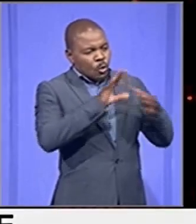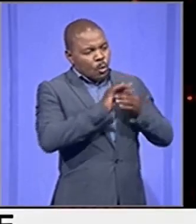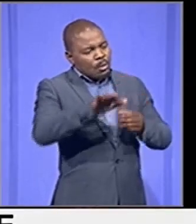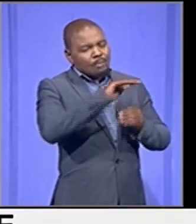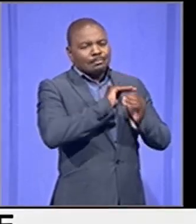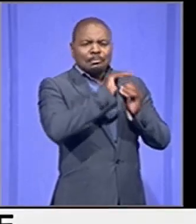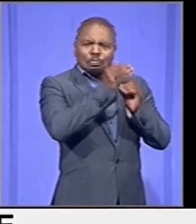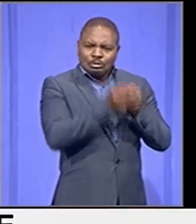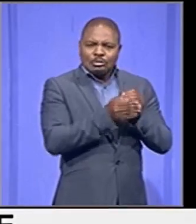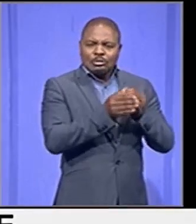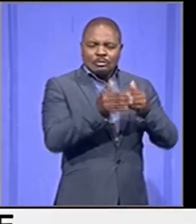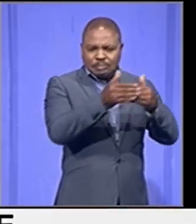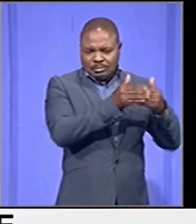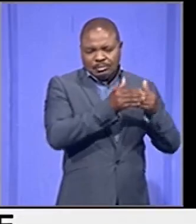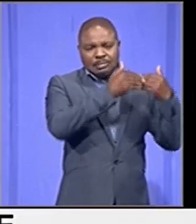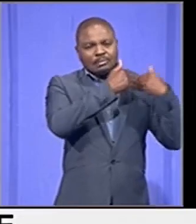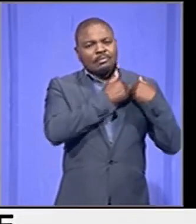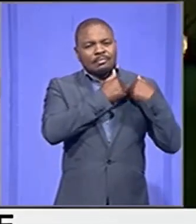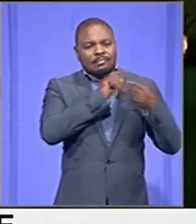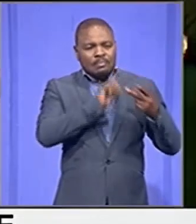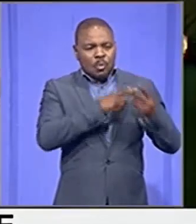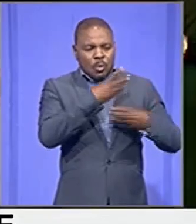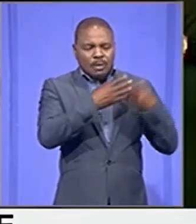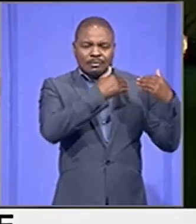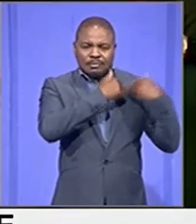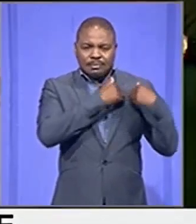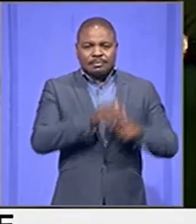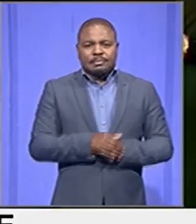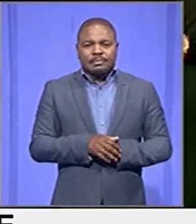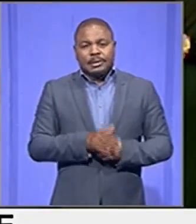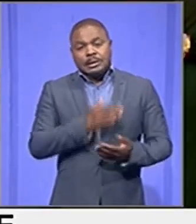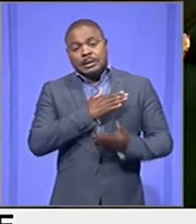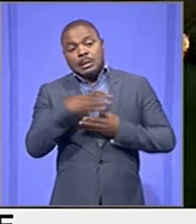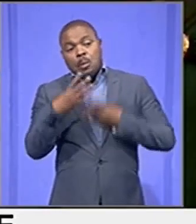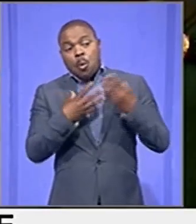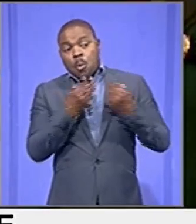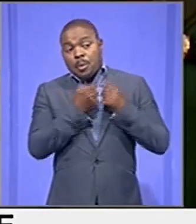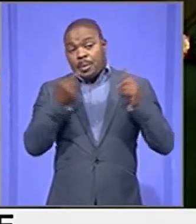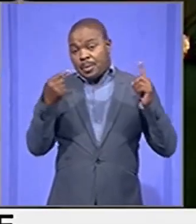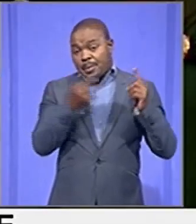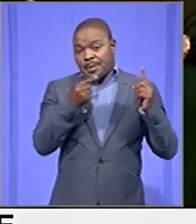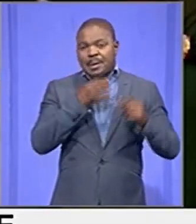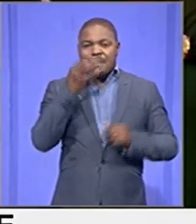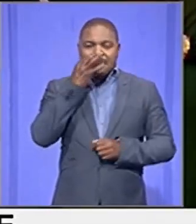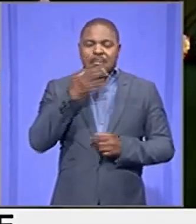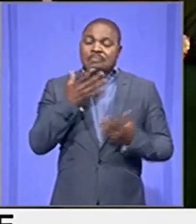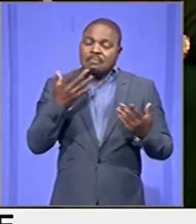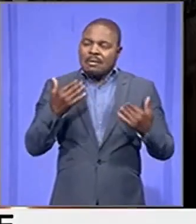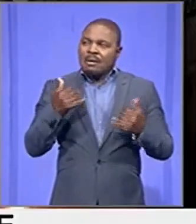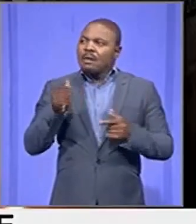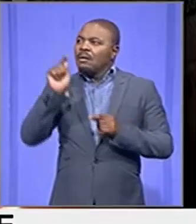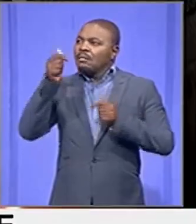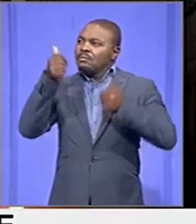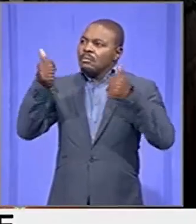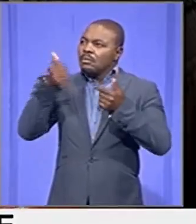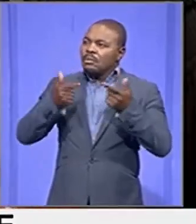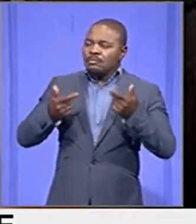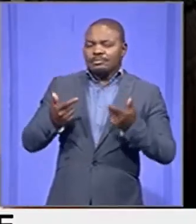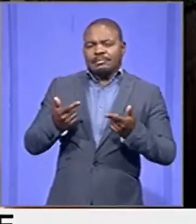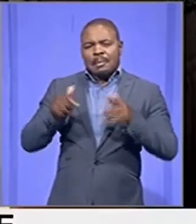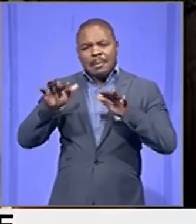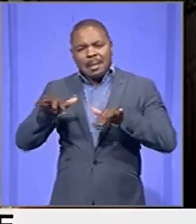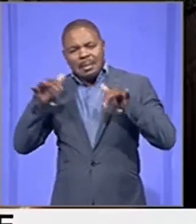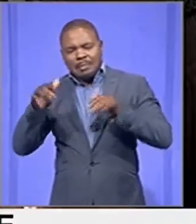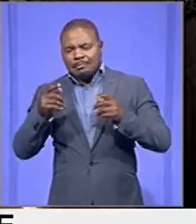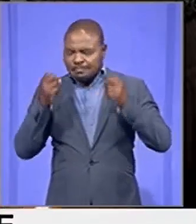bona le mesebetsing ya bona. Badira mmogo le Thamae ba re ke nako ya gore badira molao ba tsoge mme ba lemoge